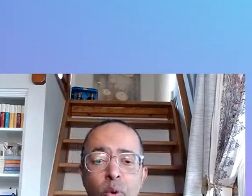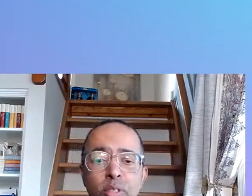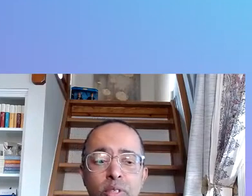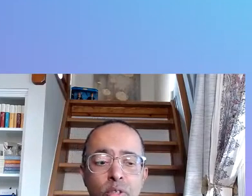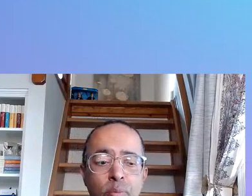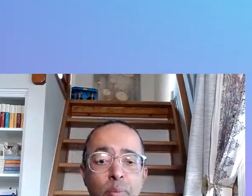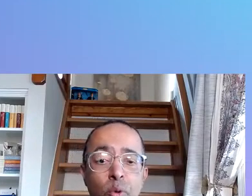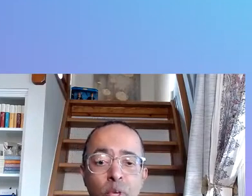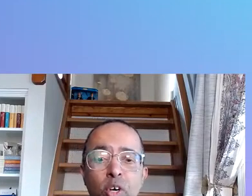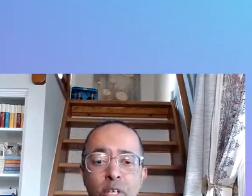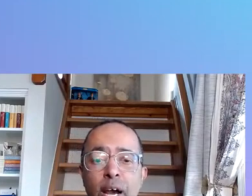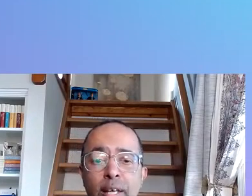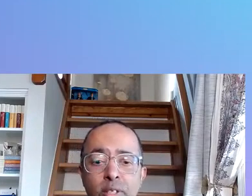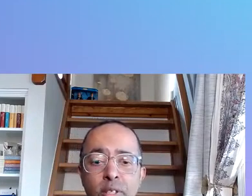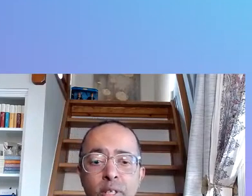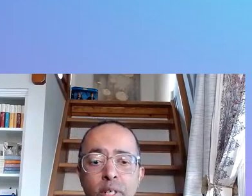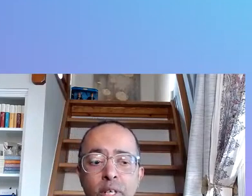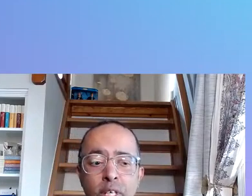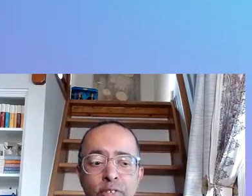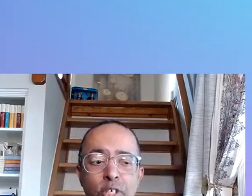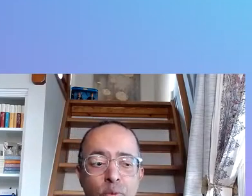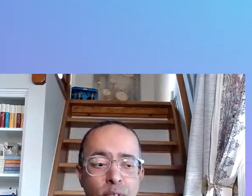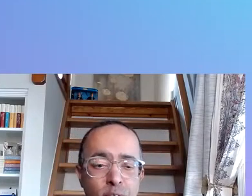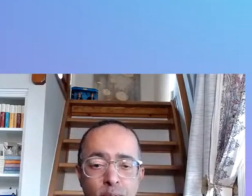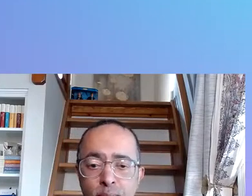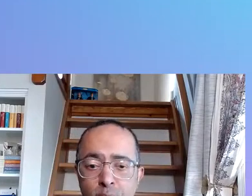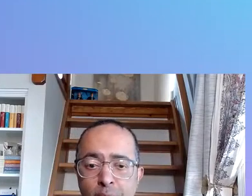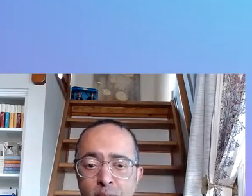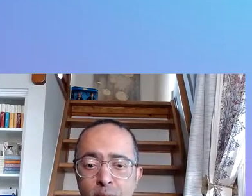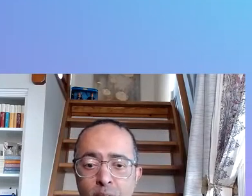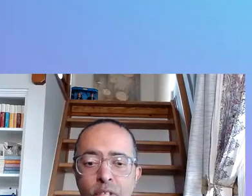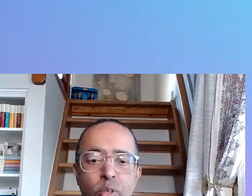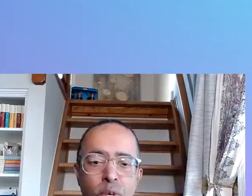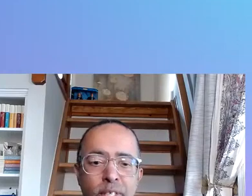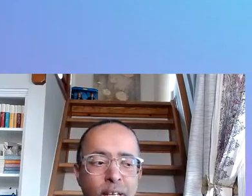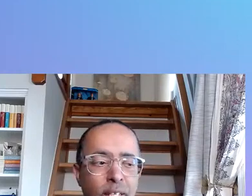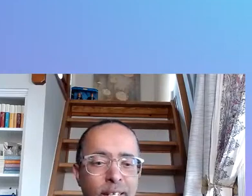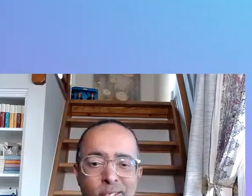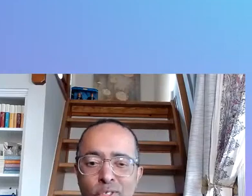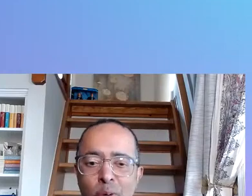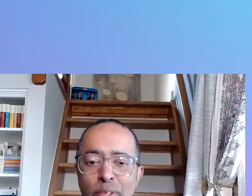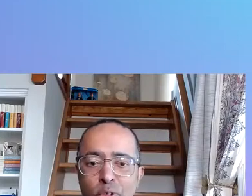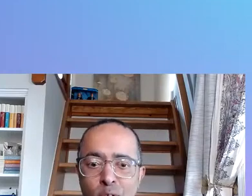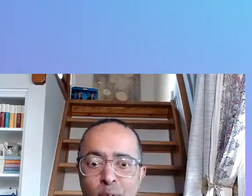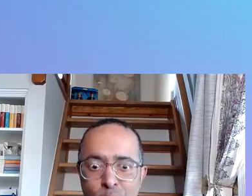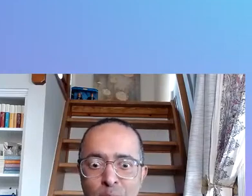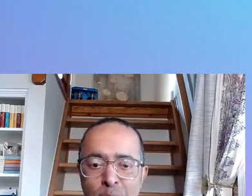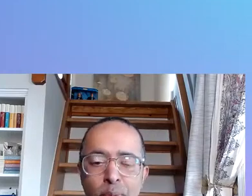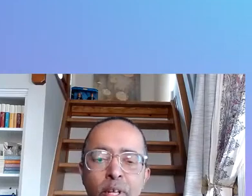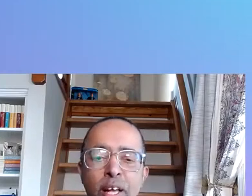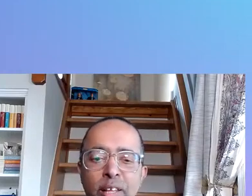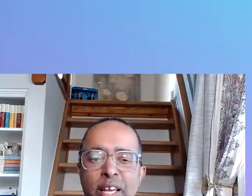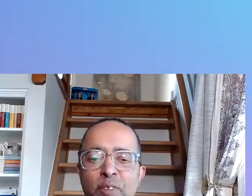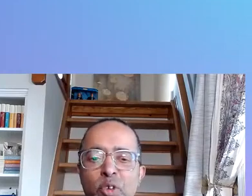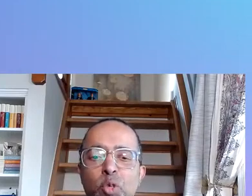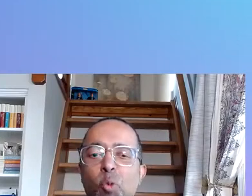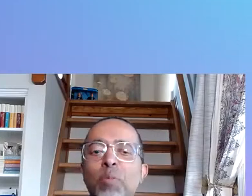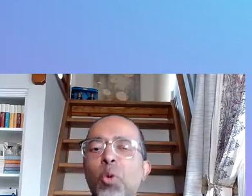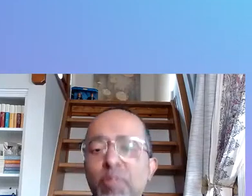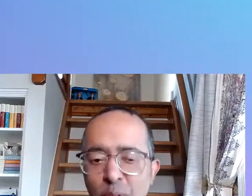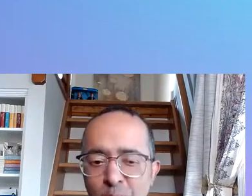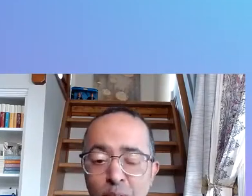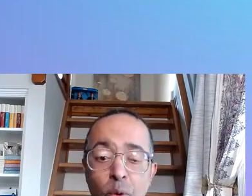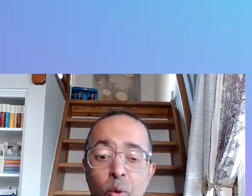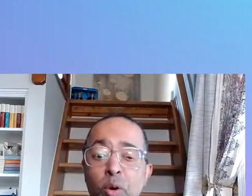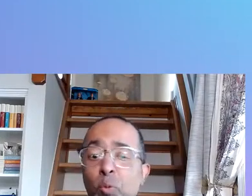It's important to remember we are not individuals, right? Unless you're working at like a startup and there's really only 3 people. Like if there is one